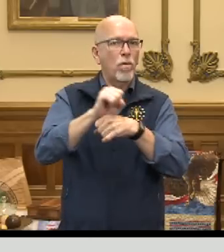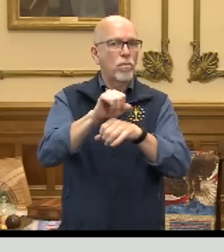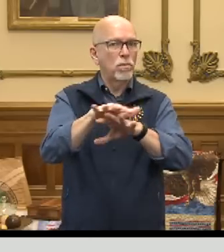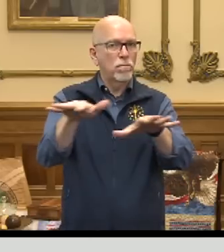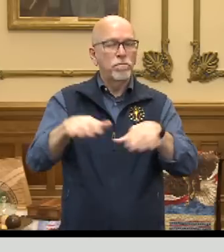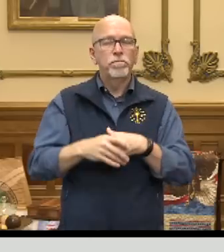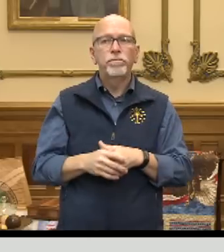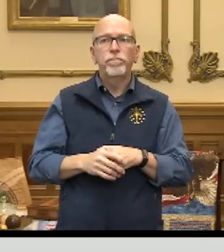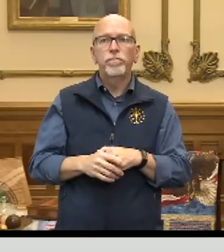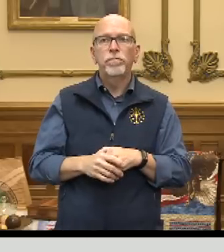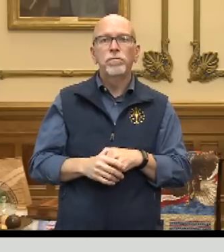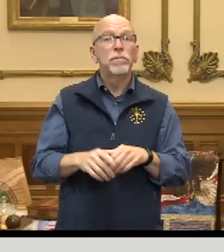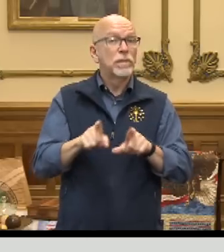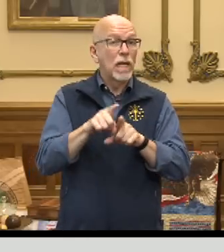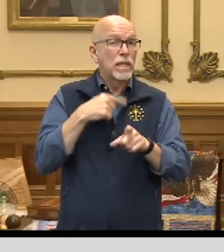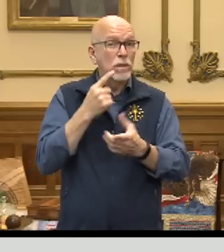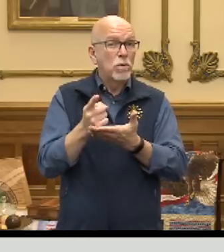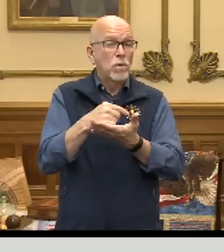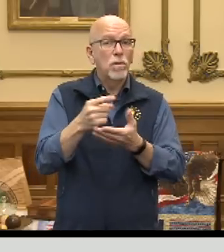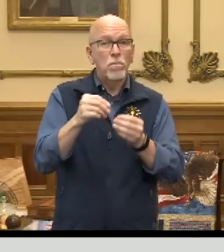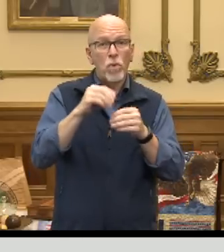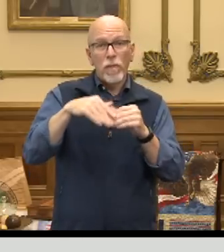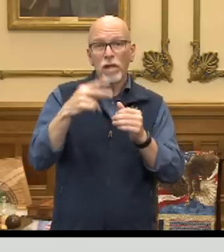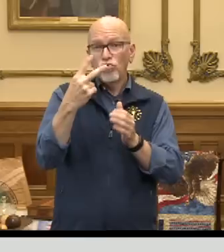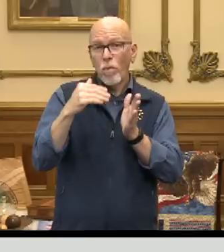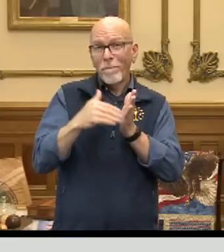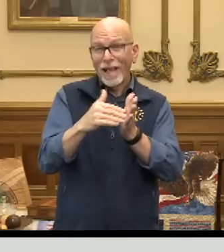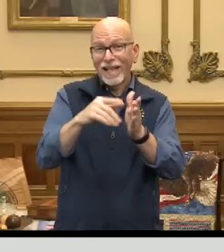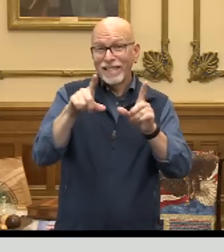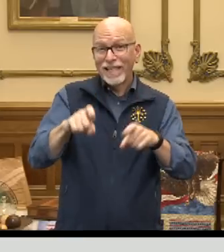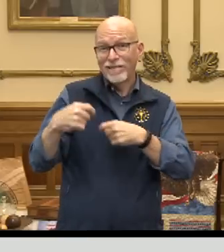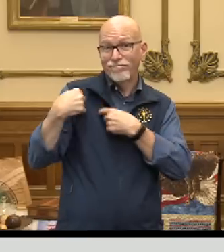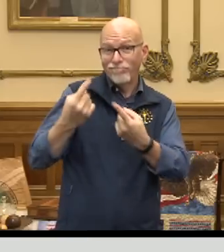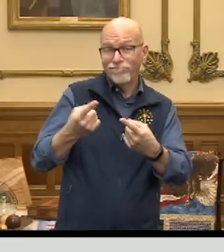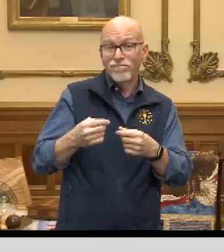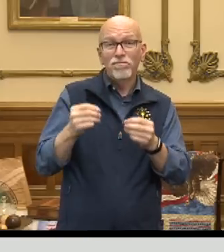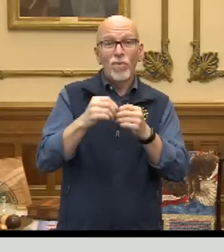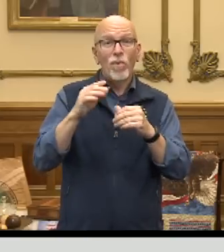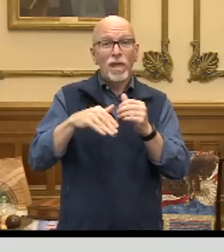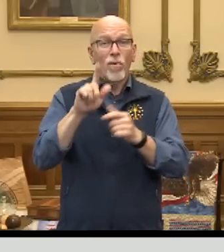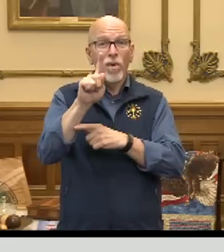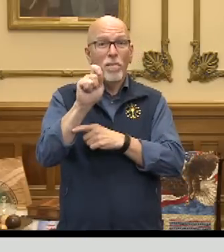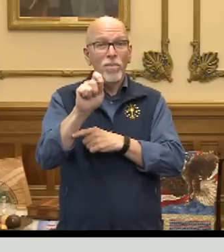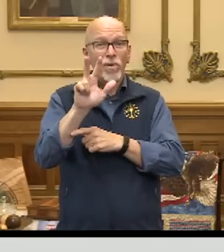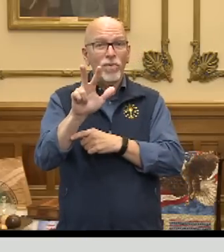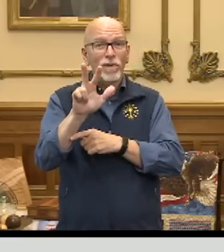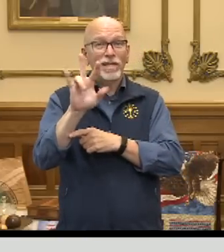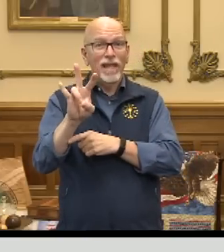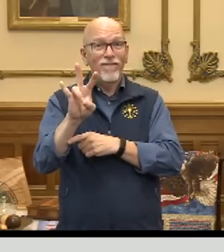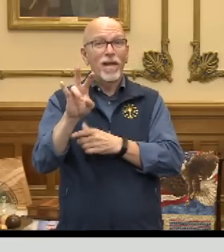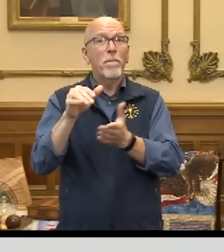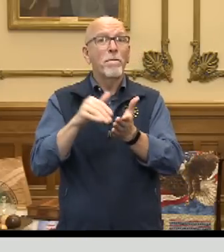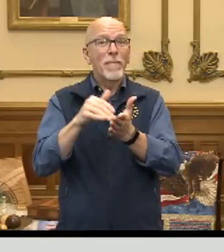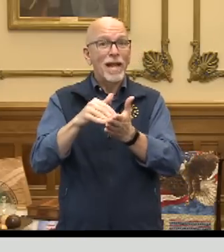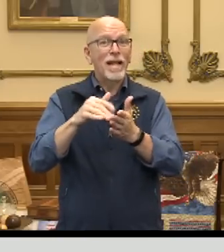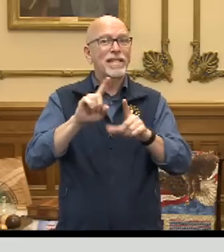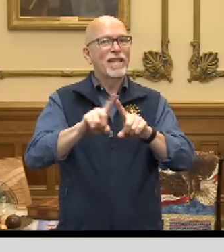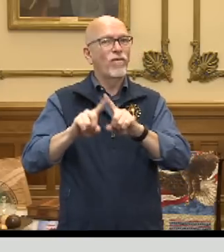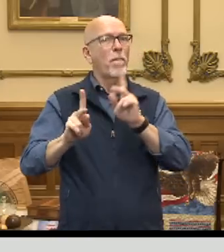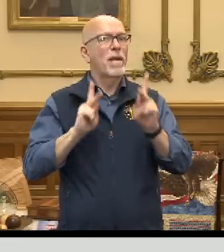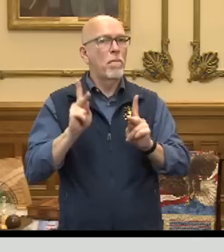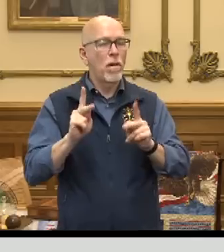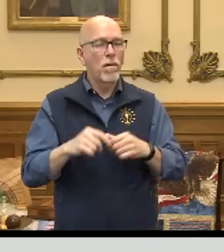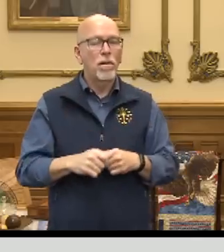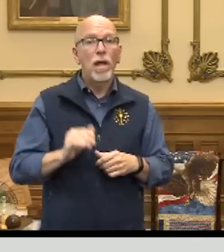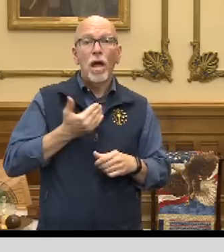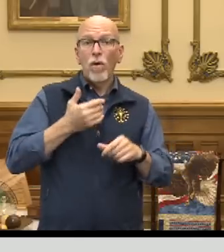employees. As I noted earlier, more than 2 million tests have been done, representing more than 1.37 million unique individuals.